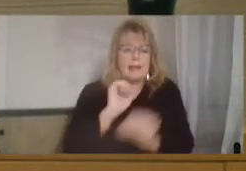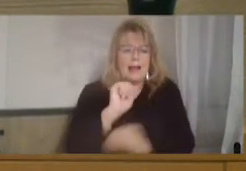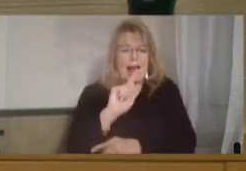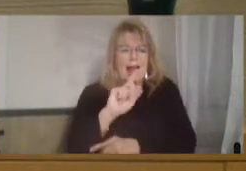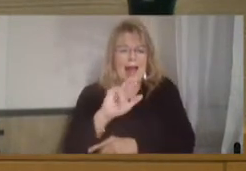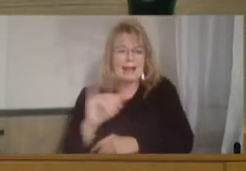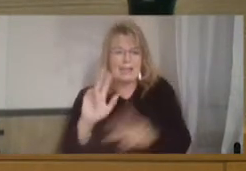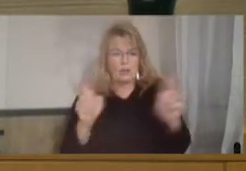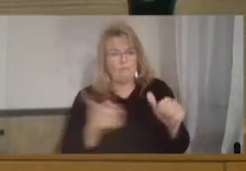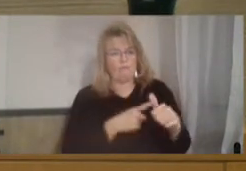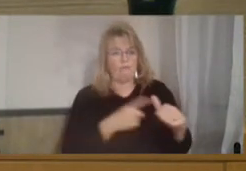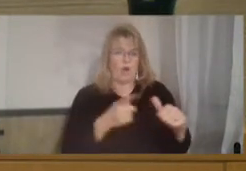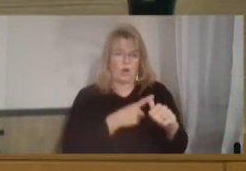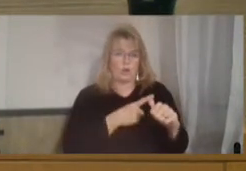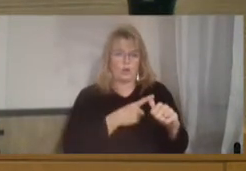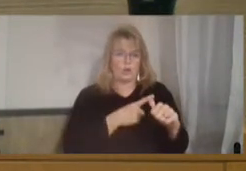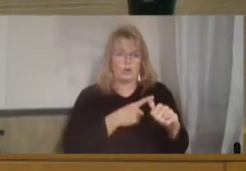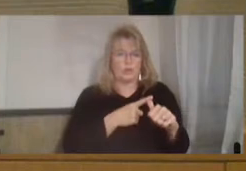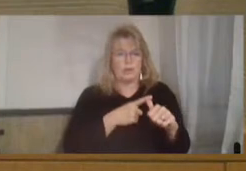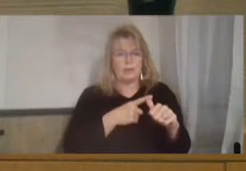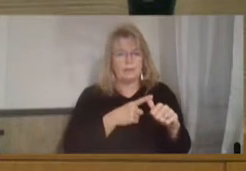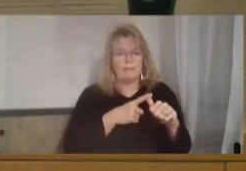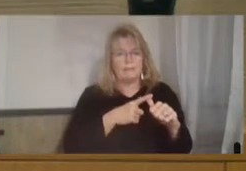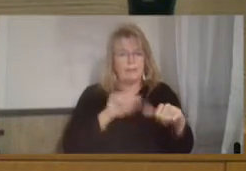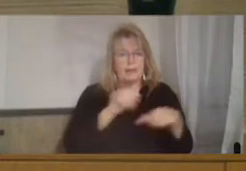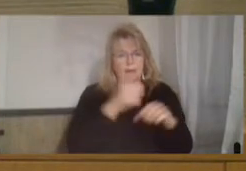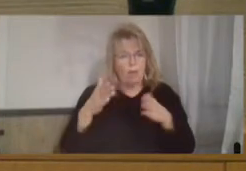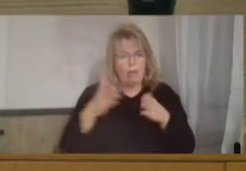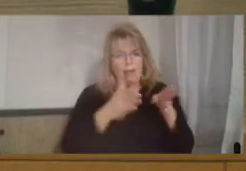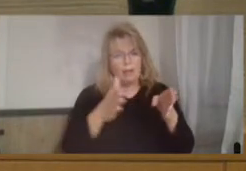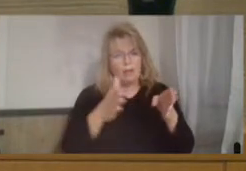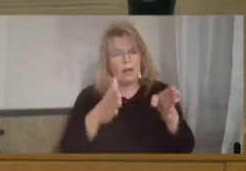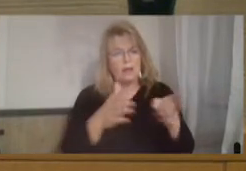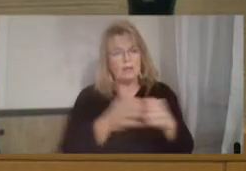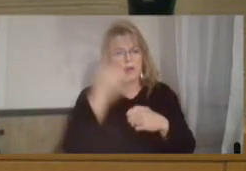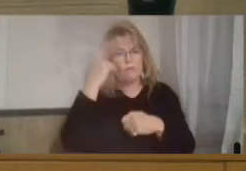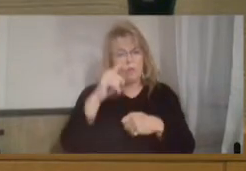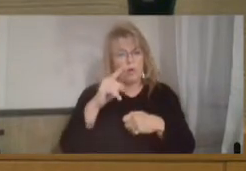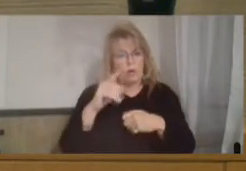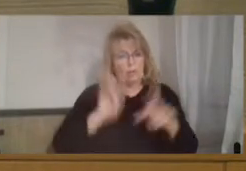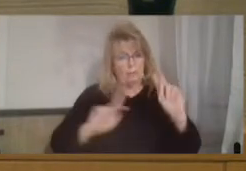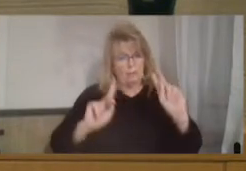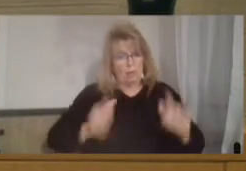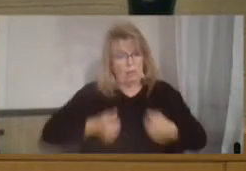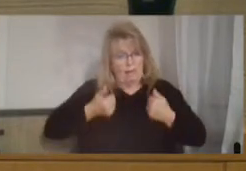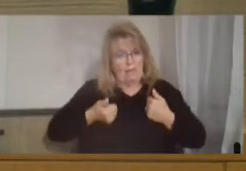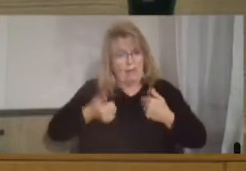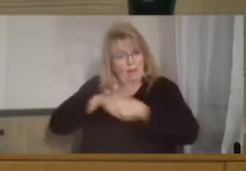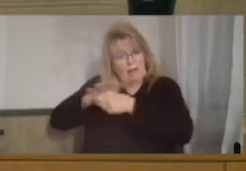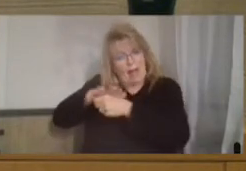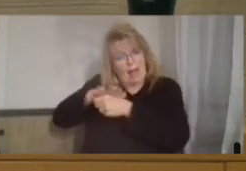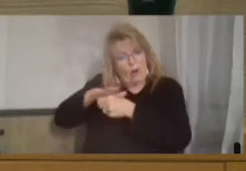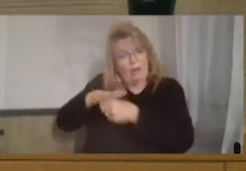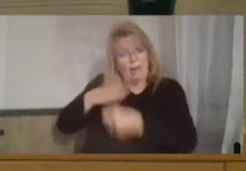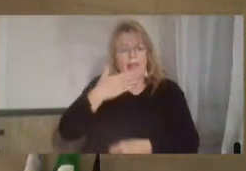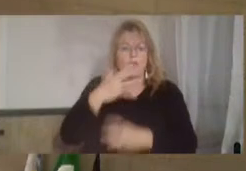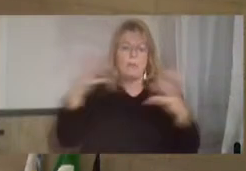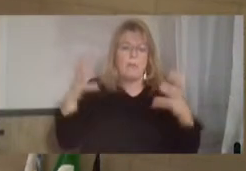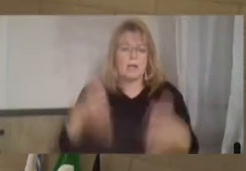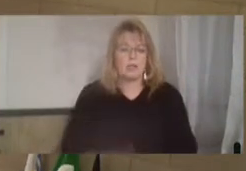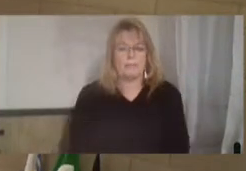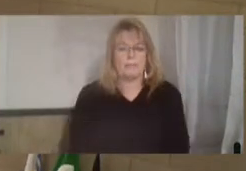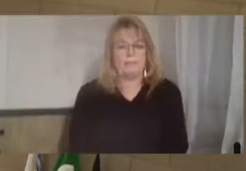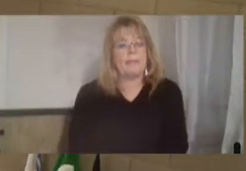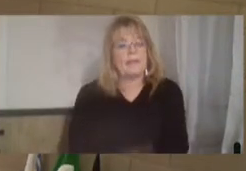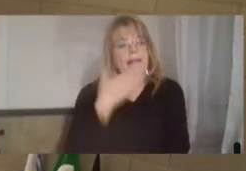first and realign its location on behalf of the residents in the area. Thank you very much. Thank you.